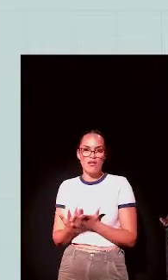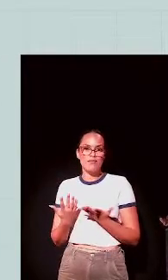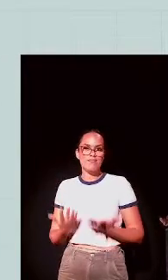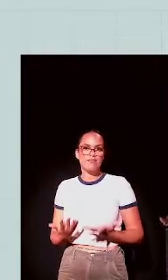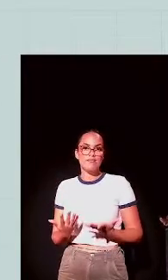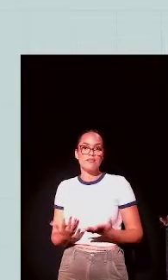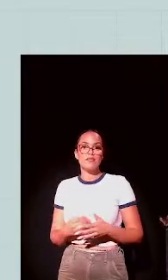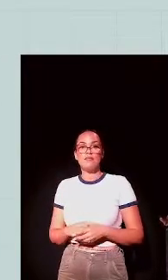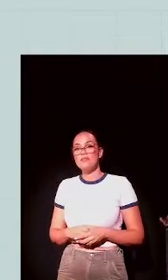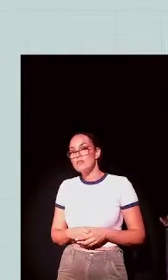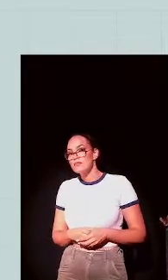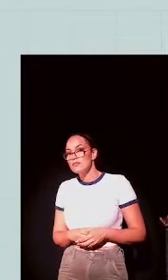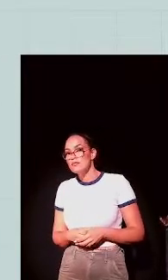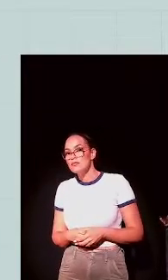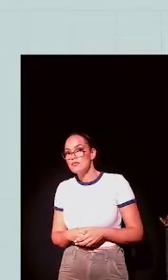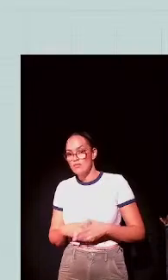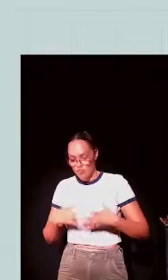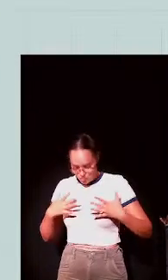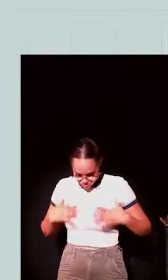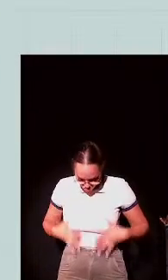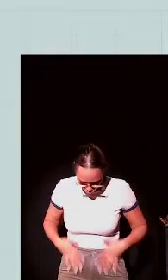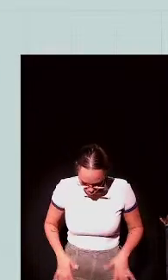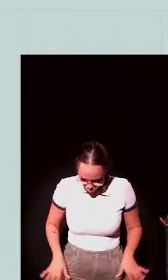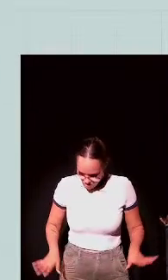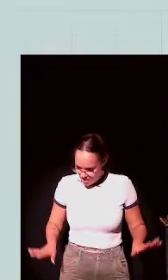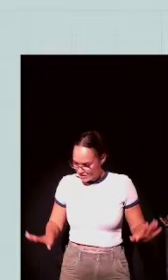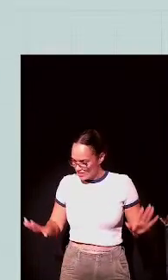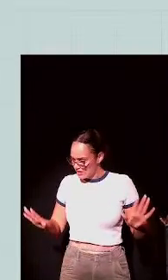Unless you can dress your art up in some kind of gimmick